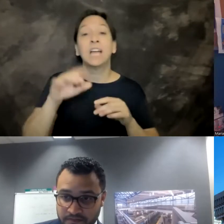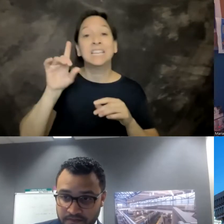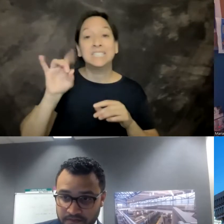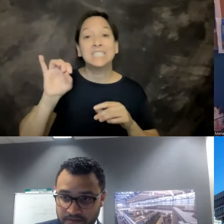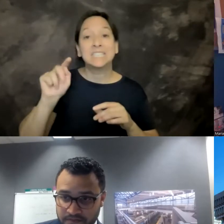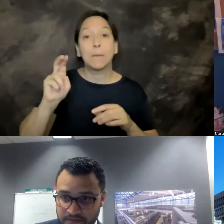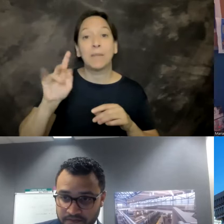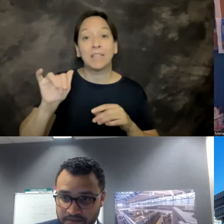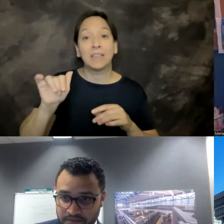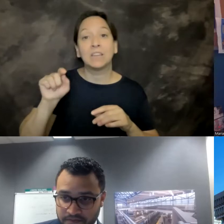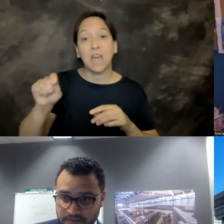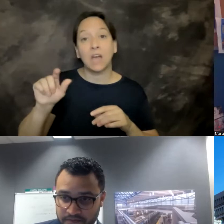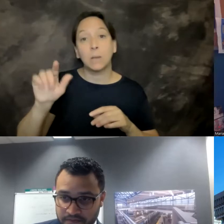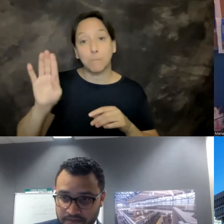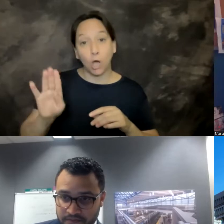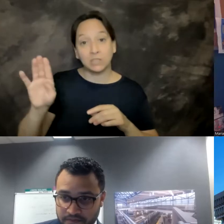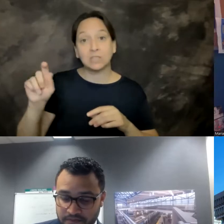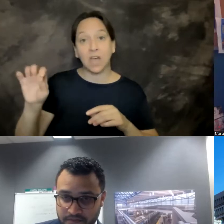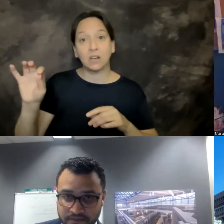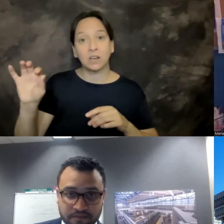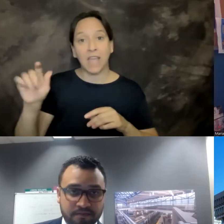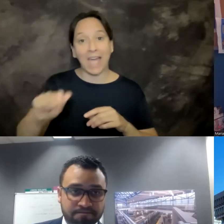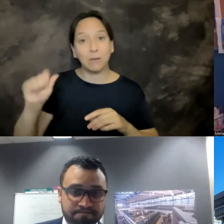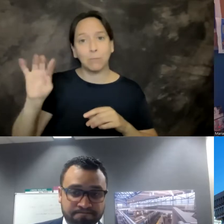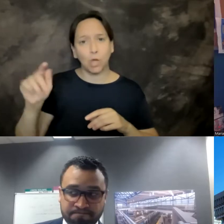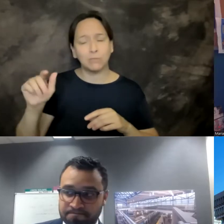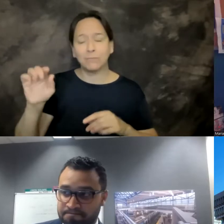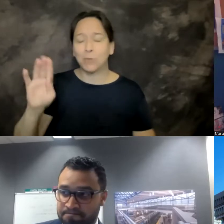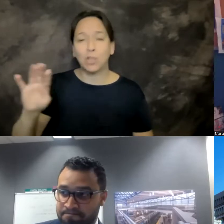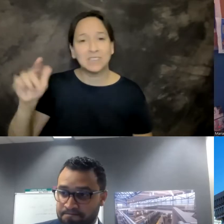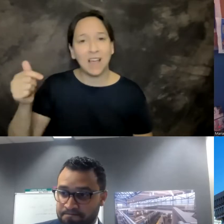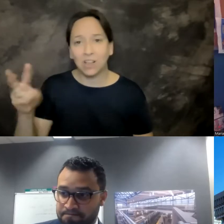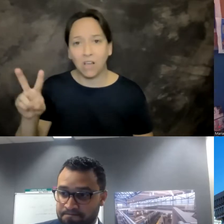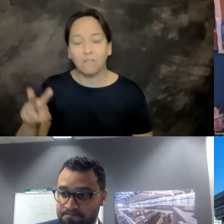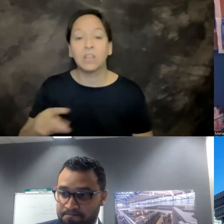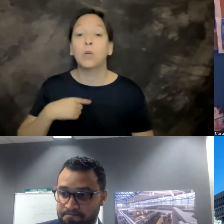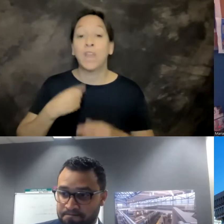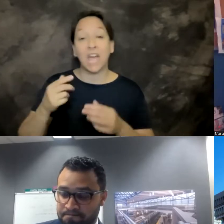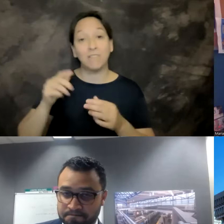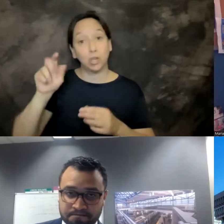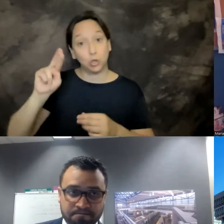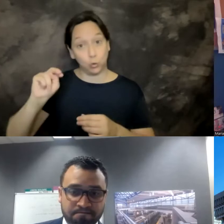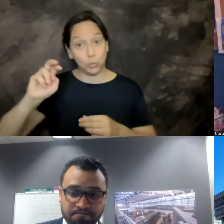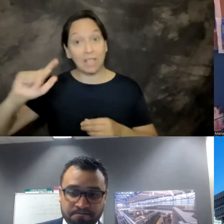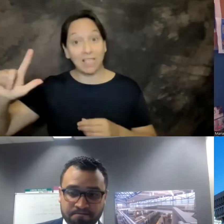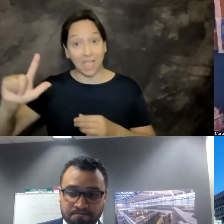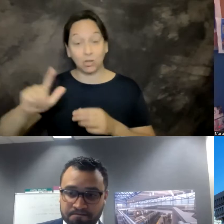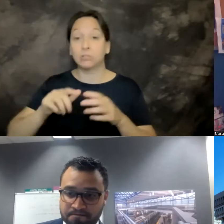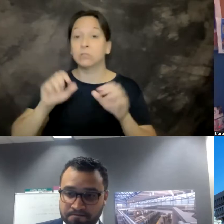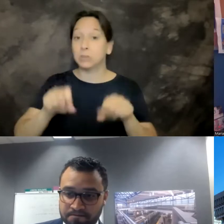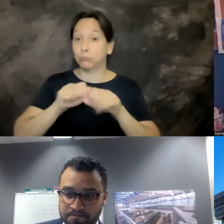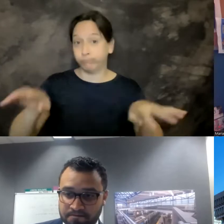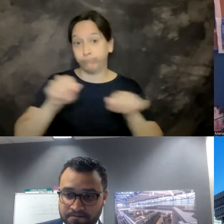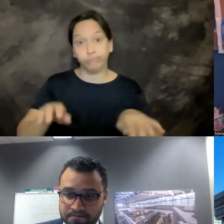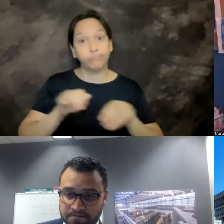disability@boston.gov. And we have a newsletter, and weekly email newsletter people can sign up for. And we'll be sending out the latest information on the